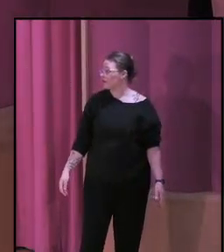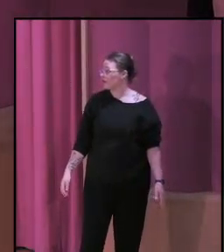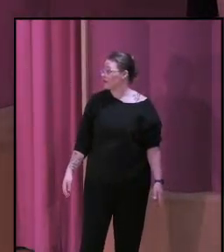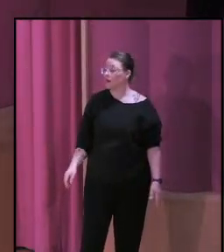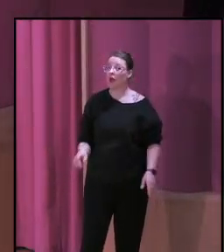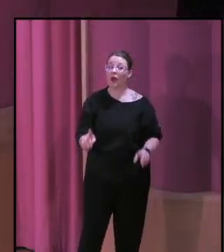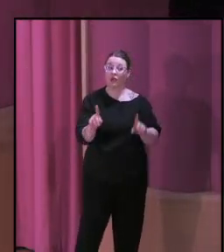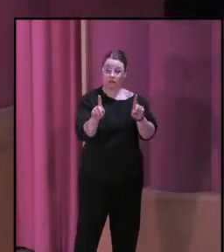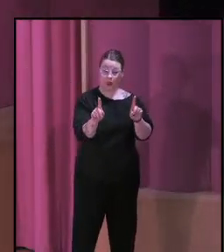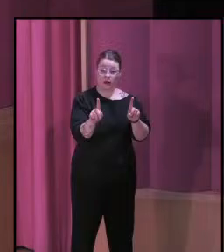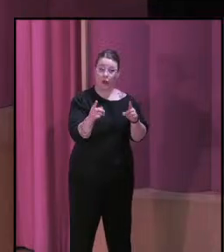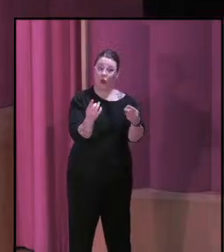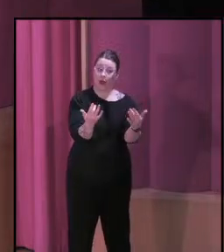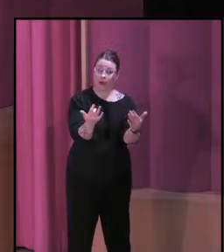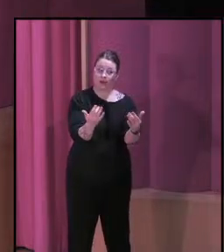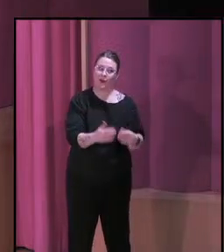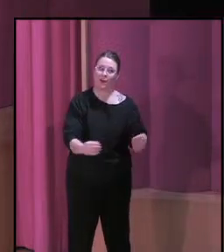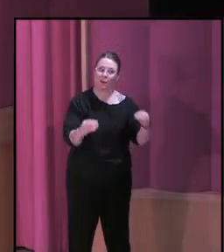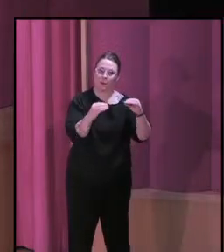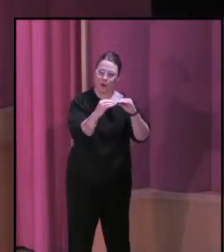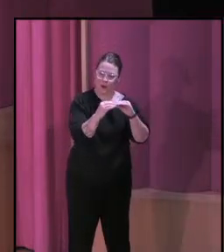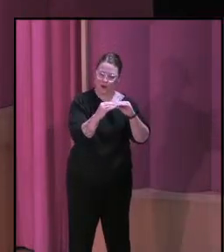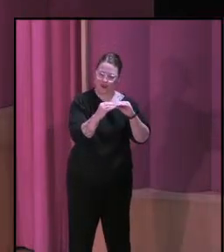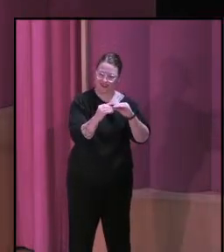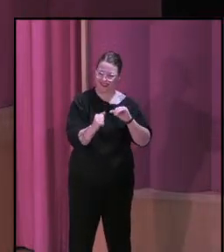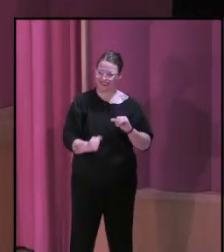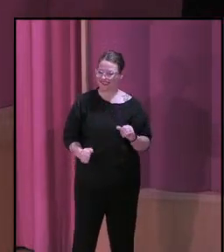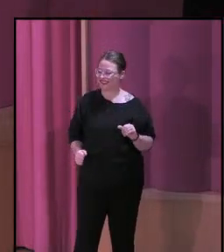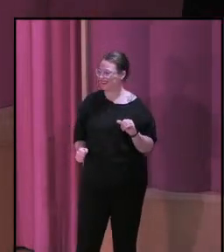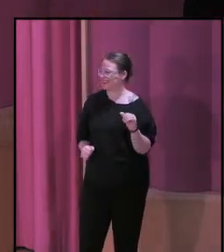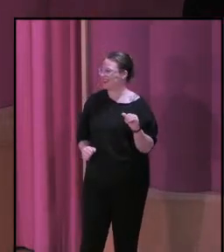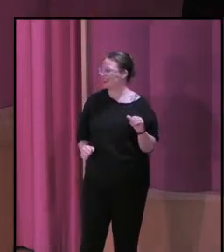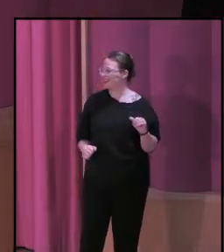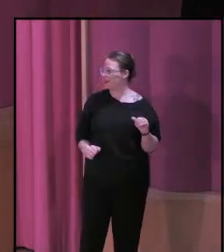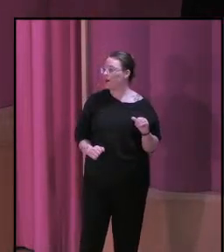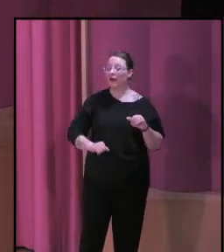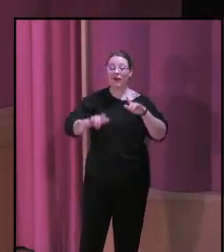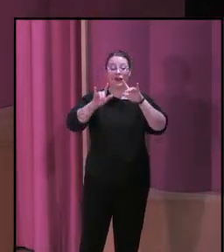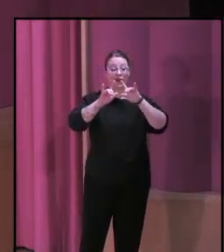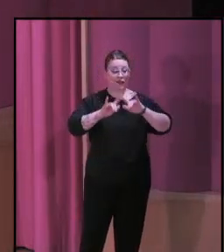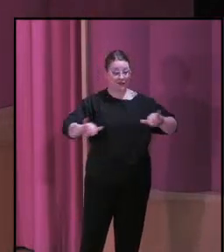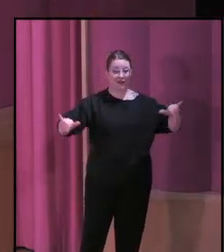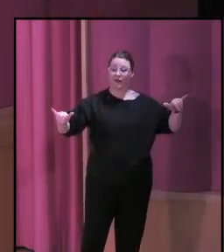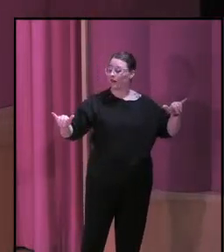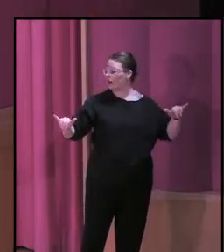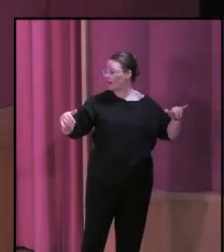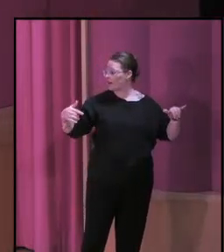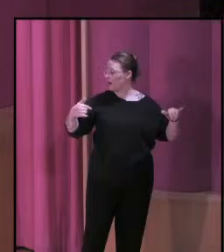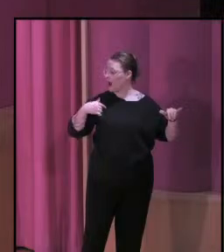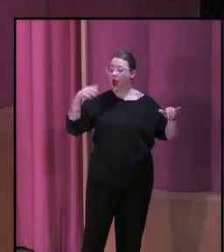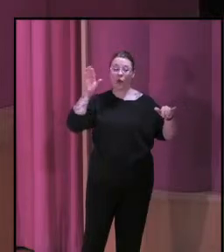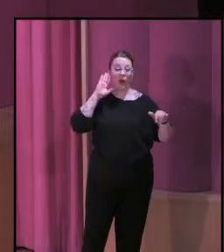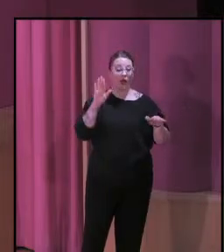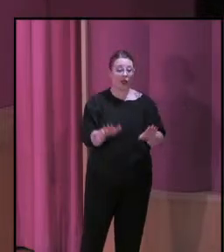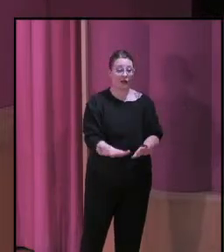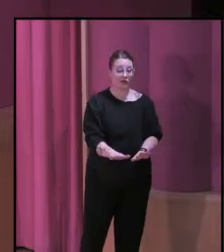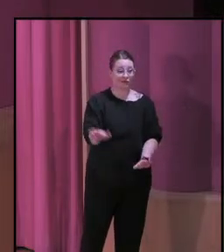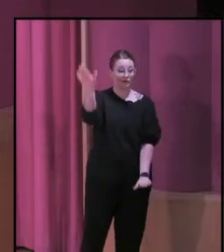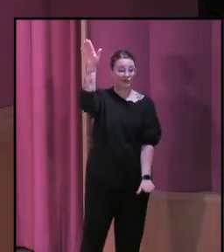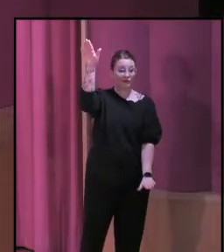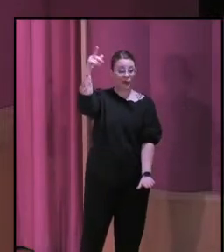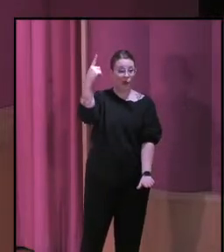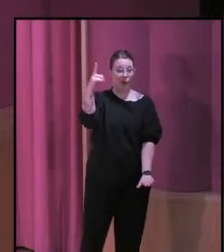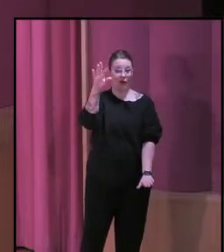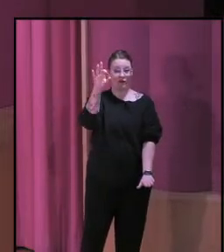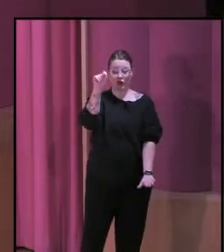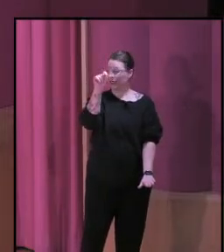But wait, there's more. I will also balance precariously on one foot in order to